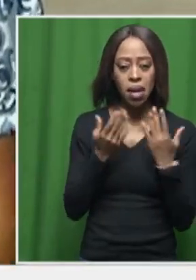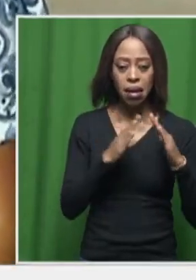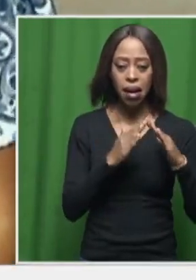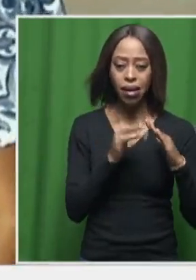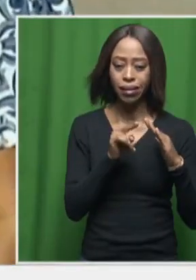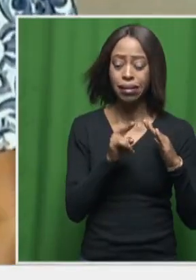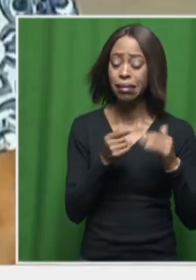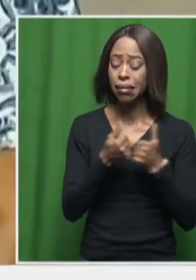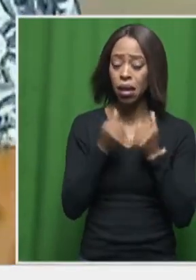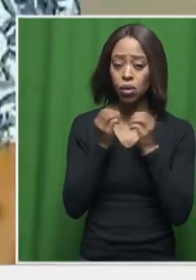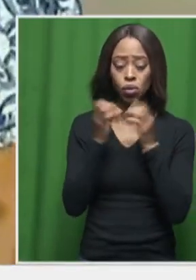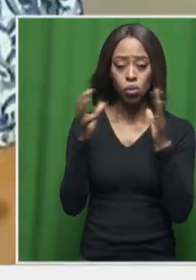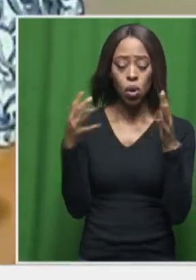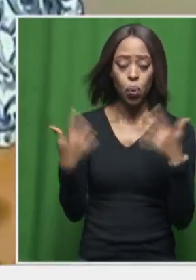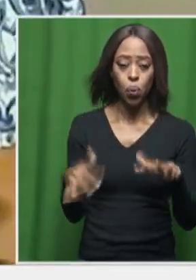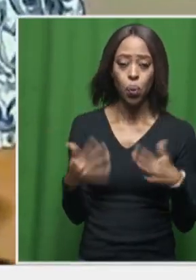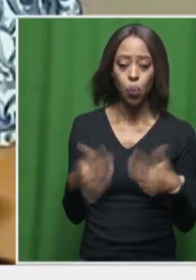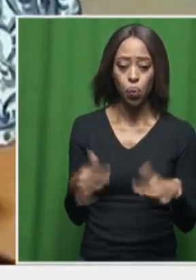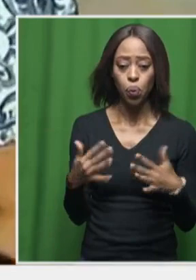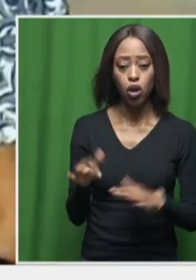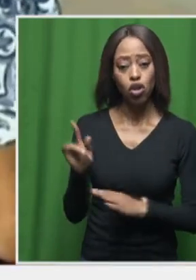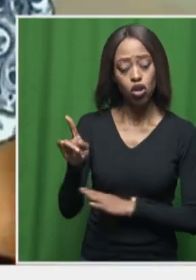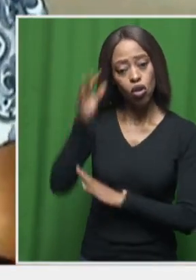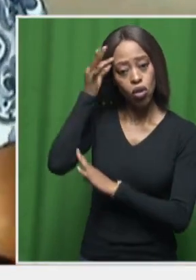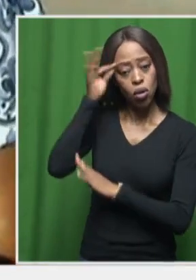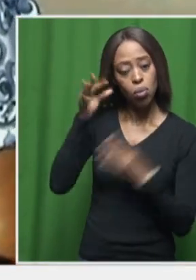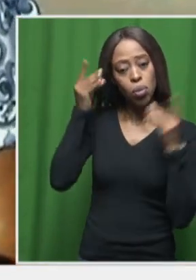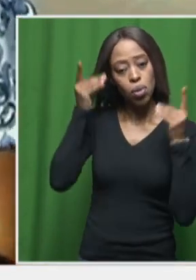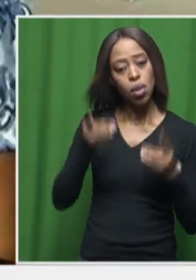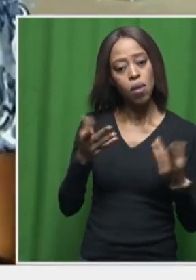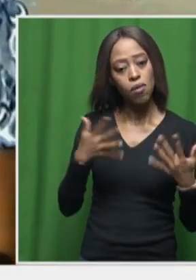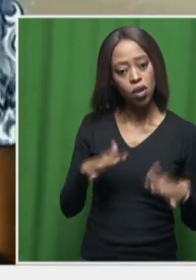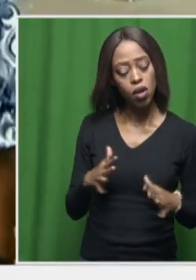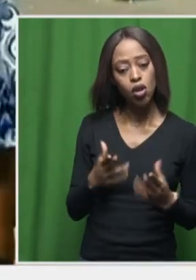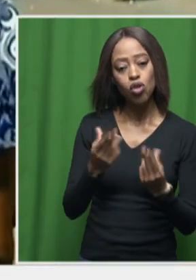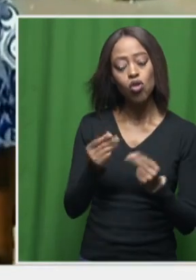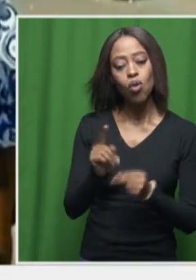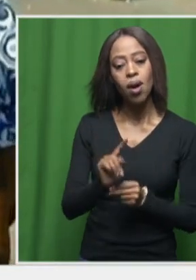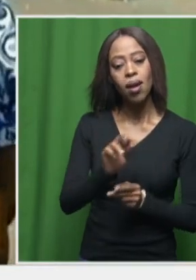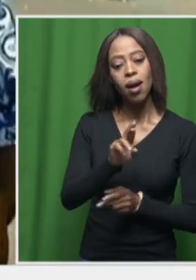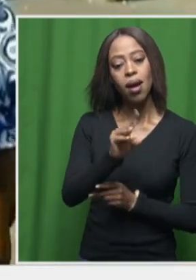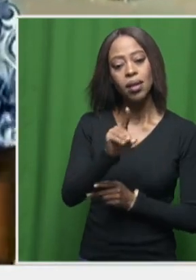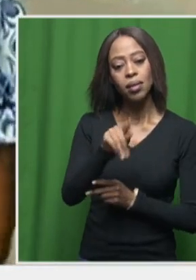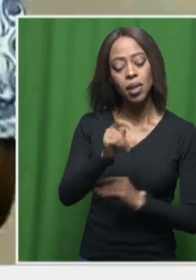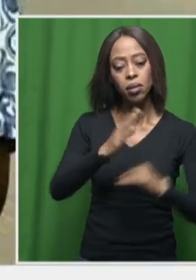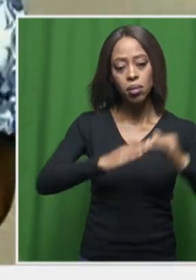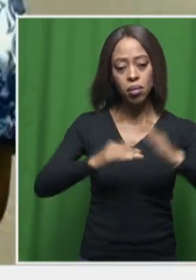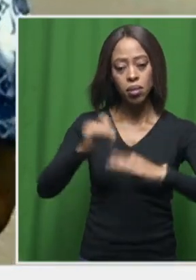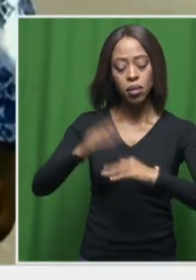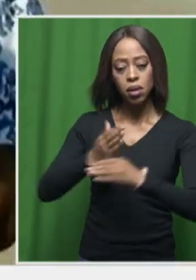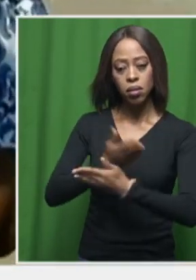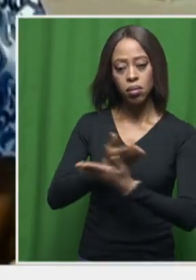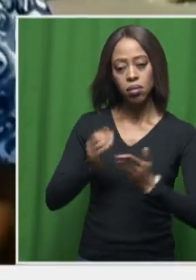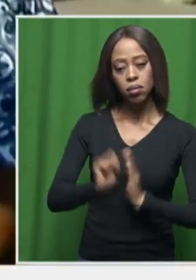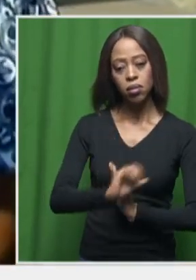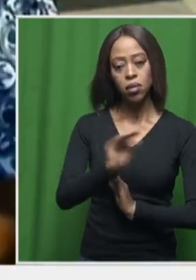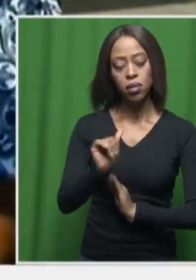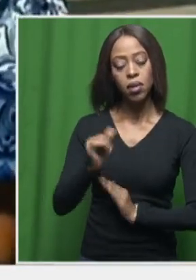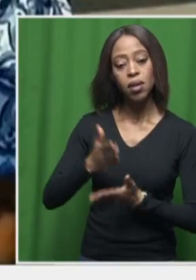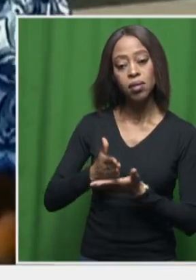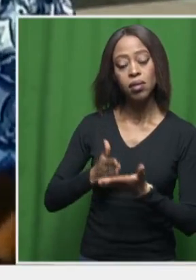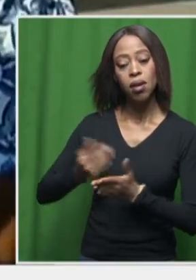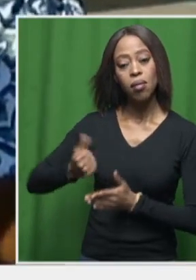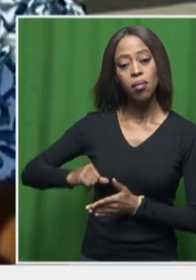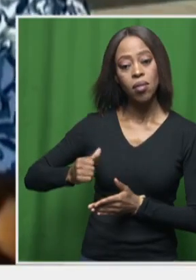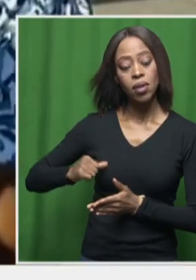one of the many issues that they're grappling with. Your government took a decision to roll out low-cost housing across the country. Some municipalities,